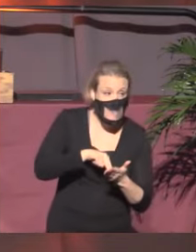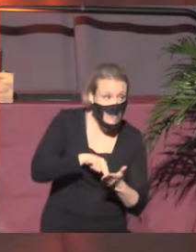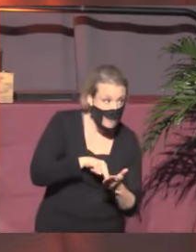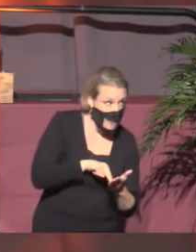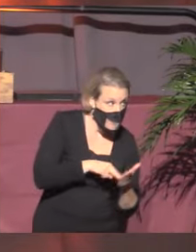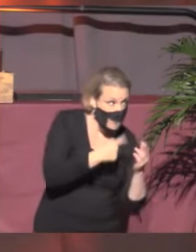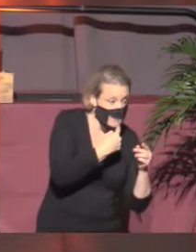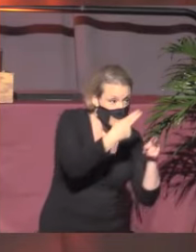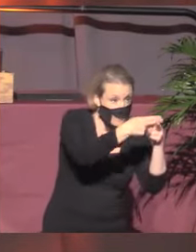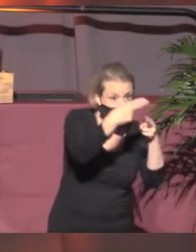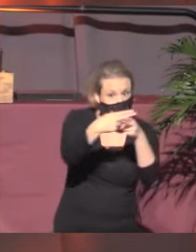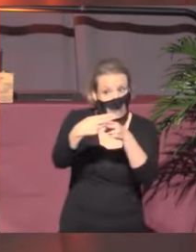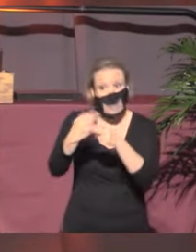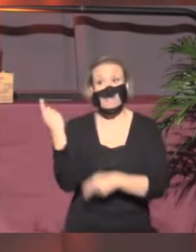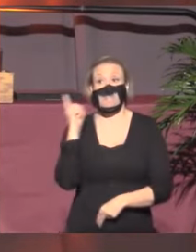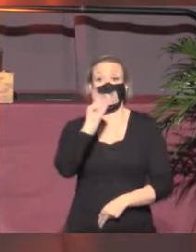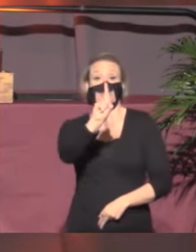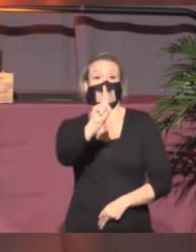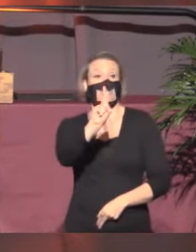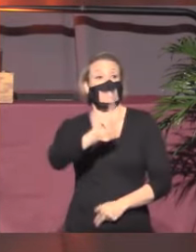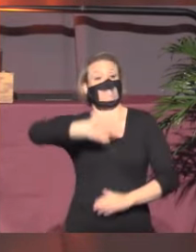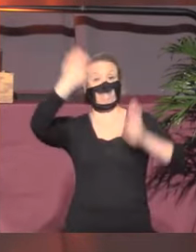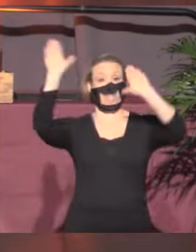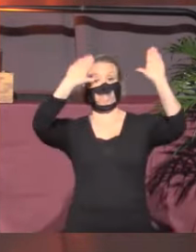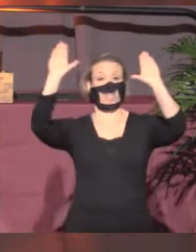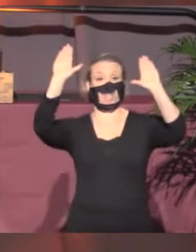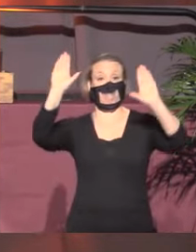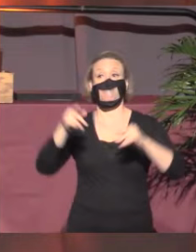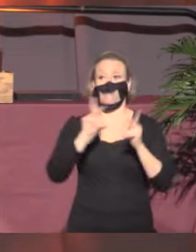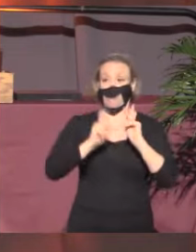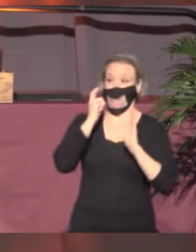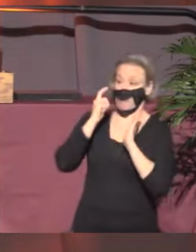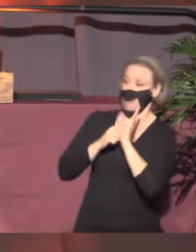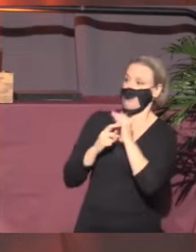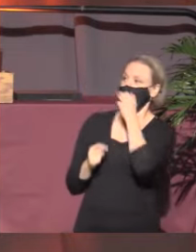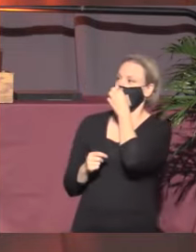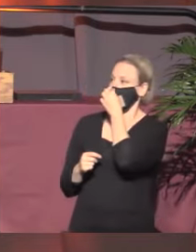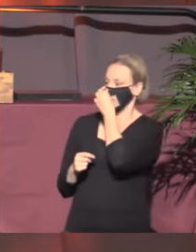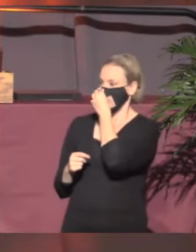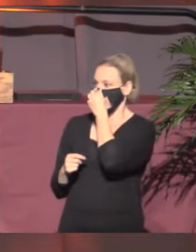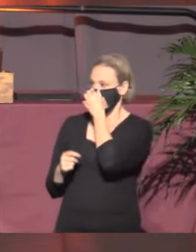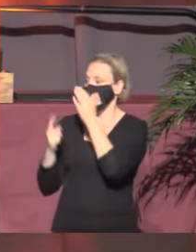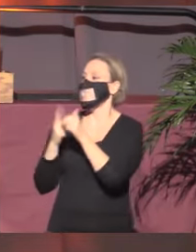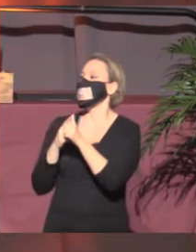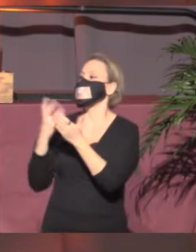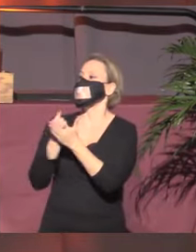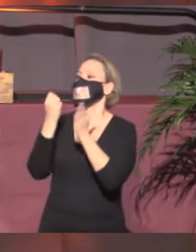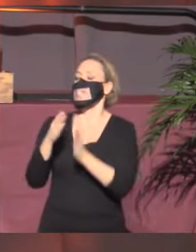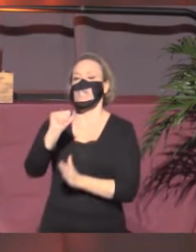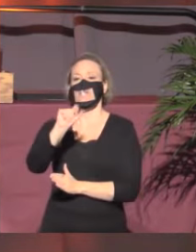Please turn to the crowd and be able to give a little wave so people can pick you out. Our first Wesley winner is Alexandra